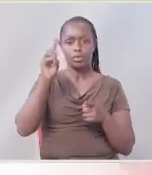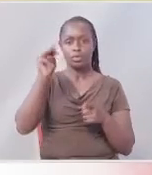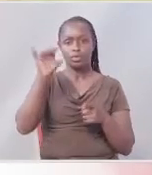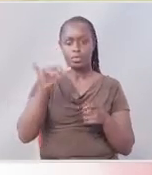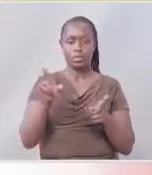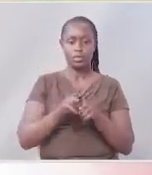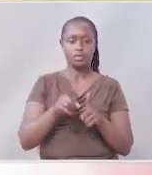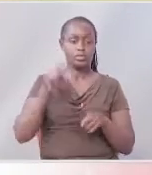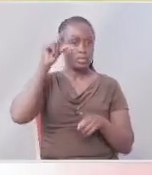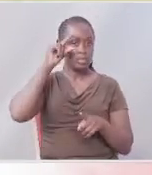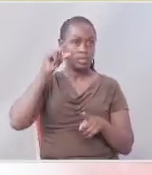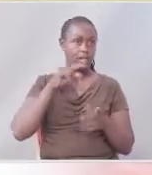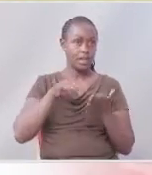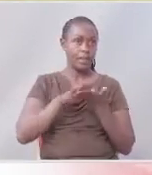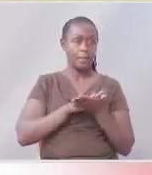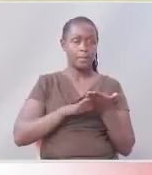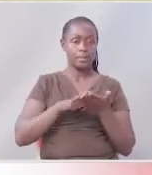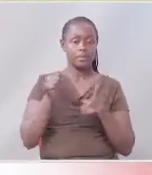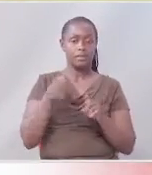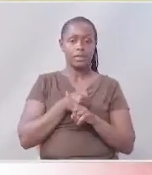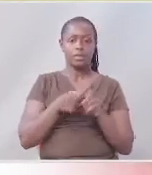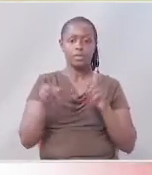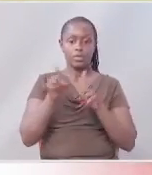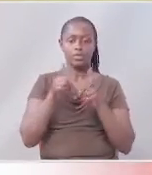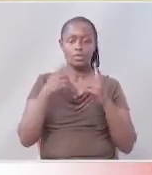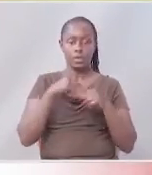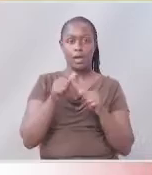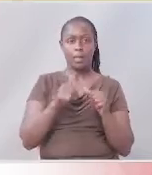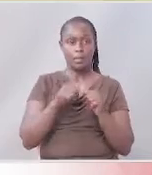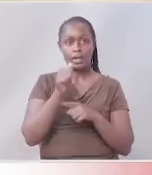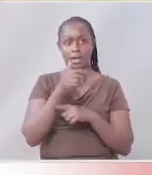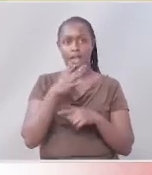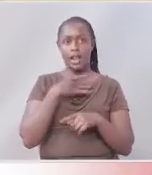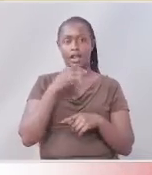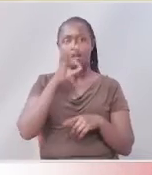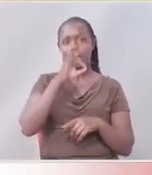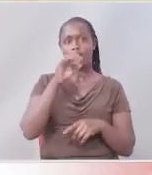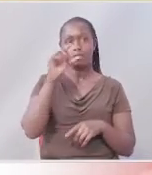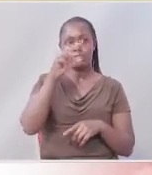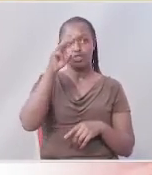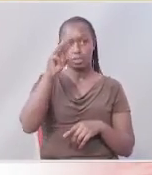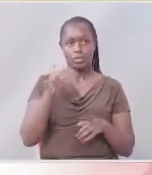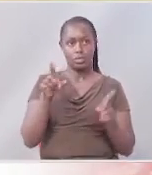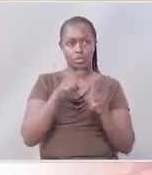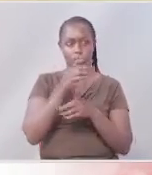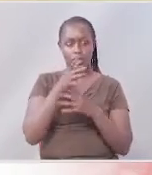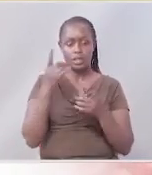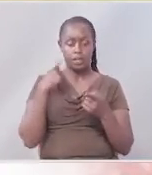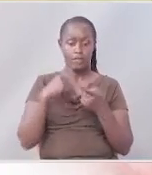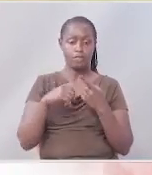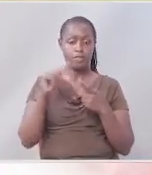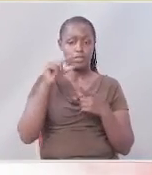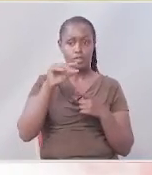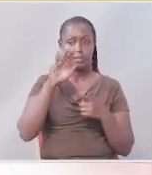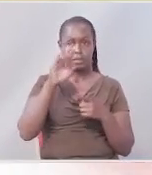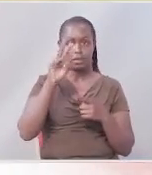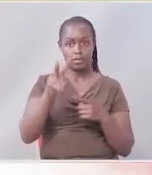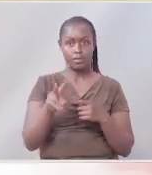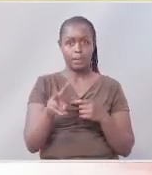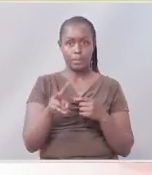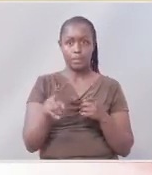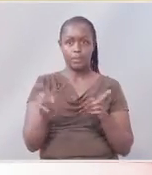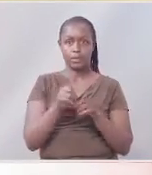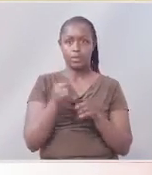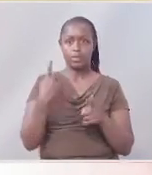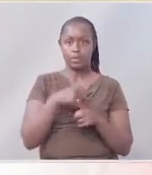As much as we've spoken about rape, others, you know, like FGM, sodomy is also a form of gender-based violence where they